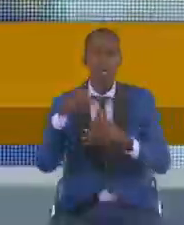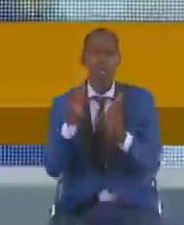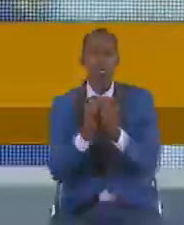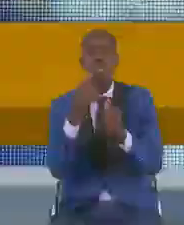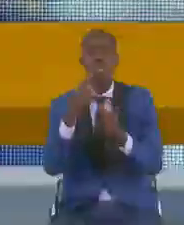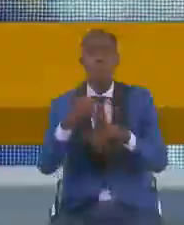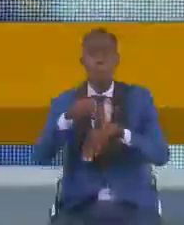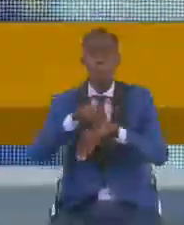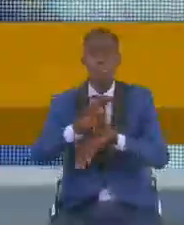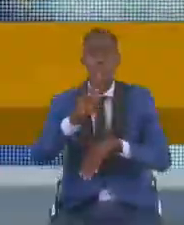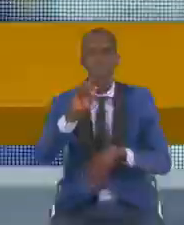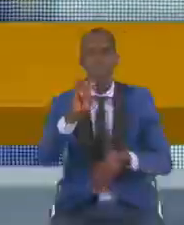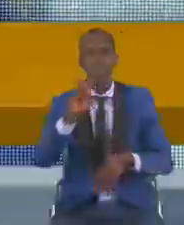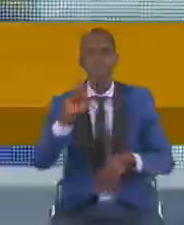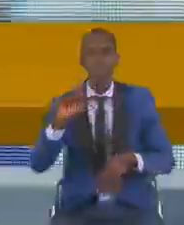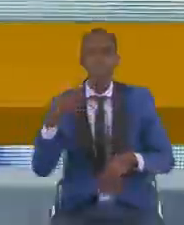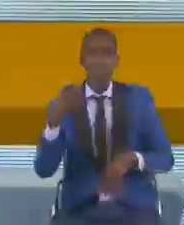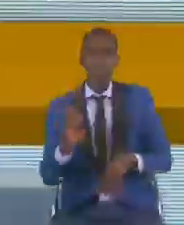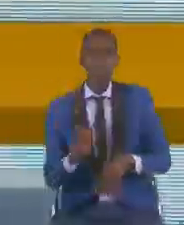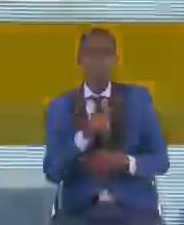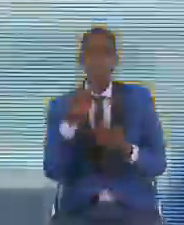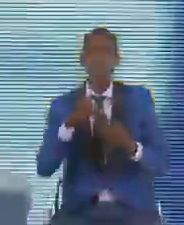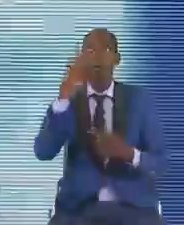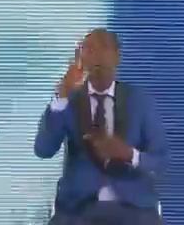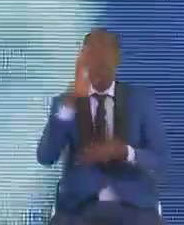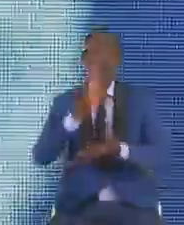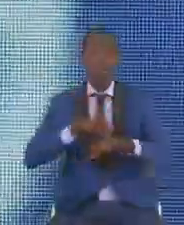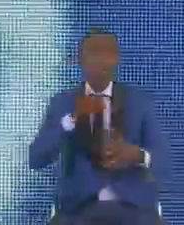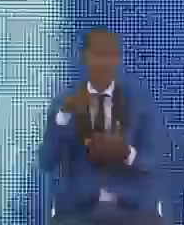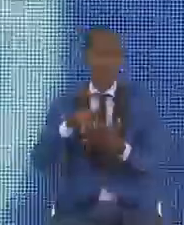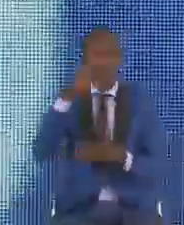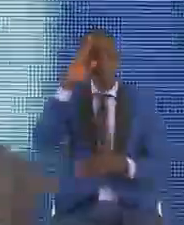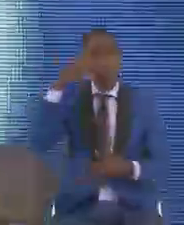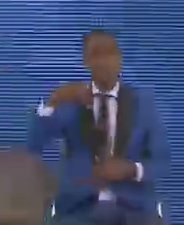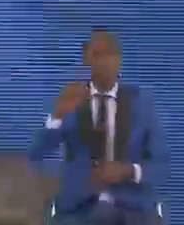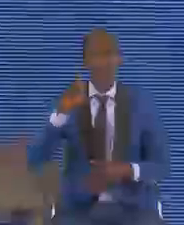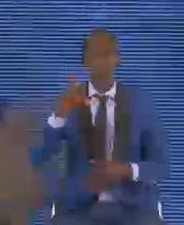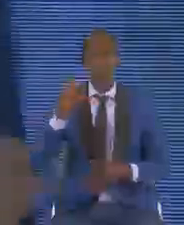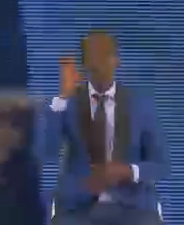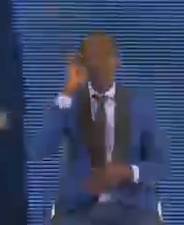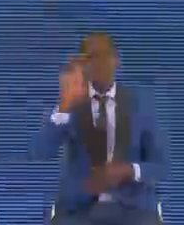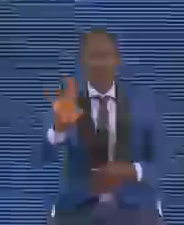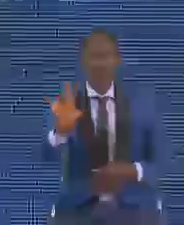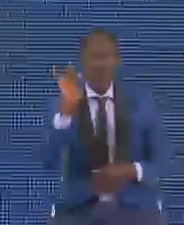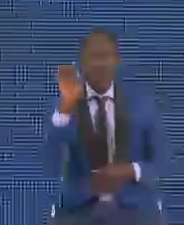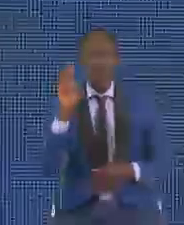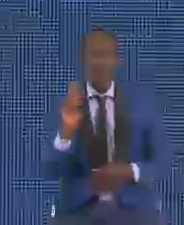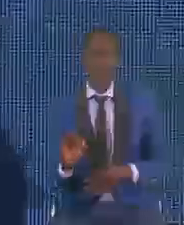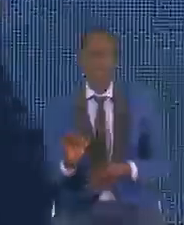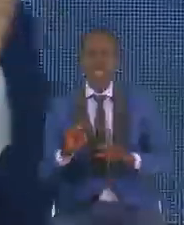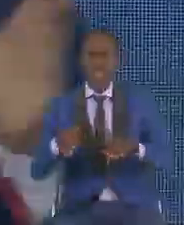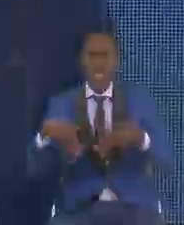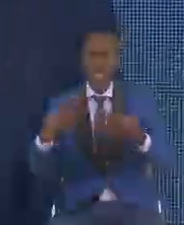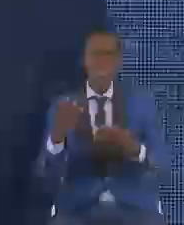message. And when God called Paul the apostle, he appointed him, he assigned him as